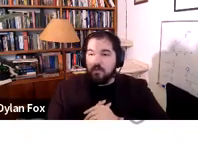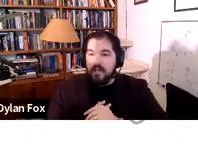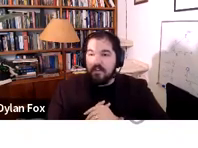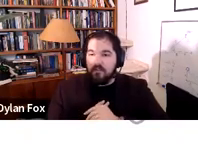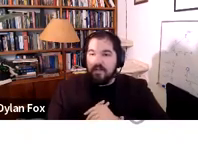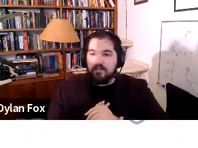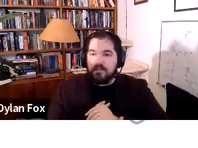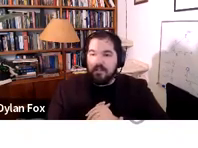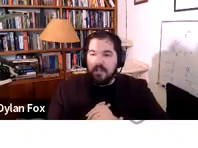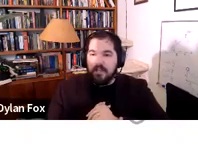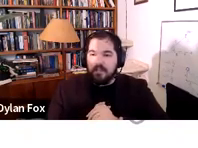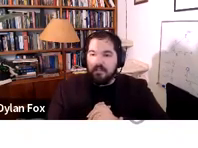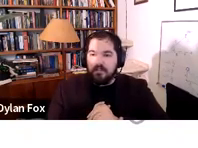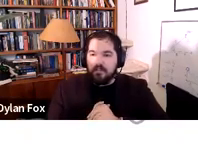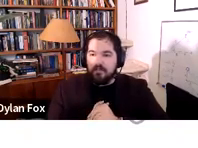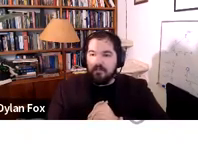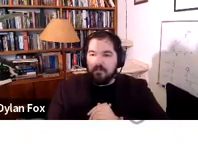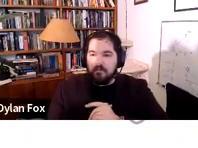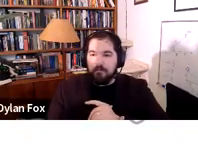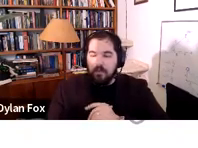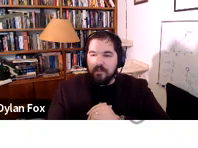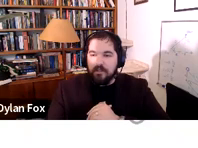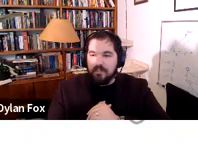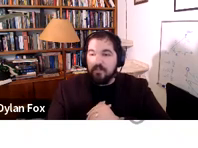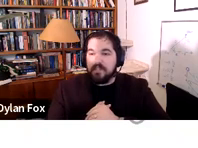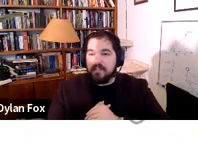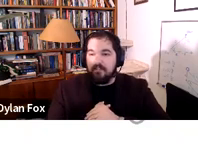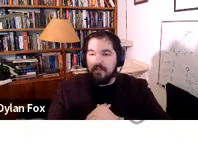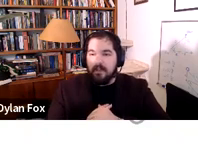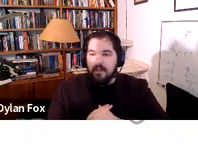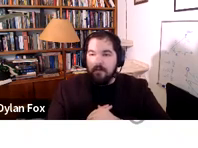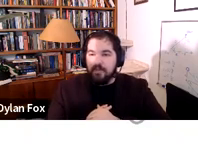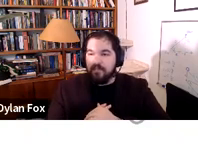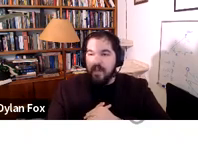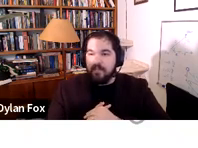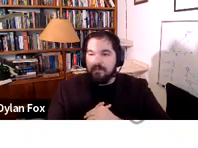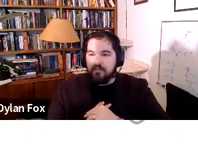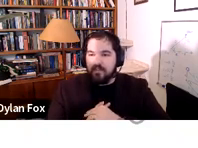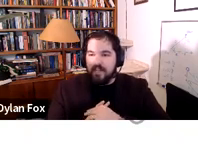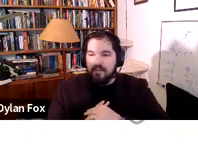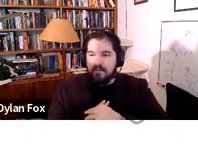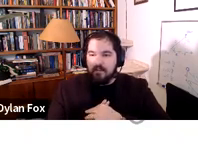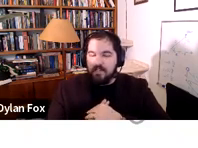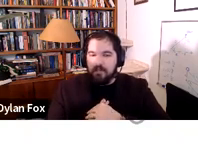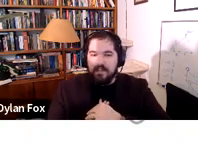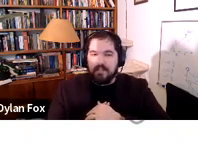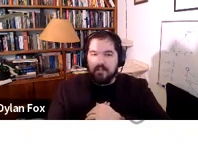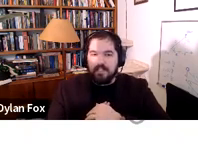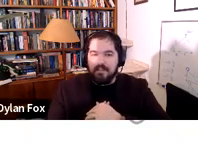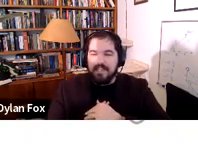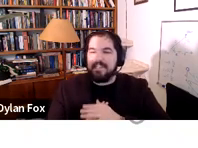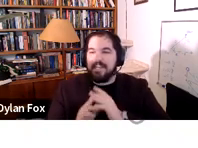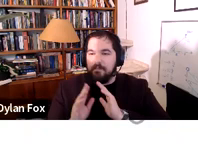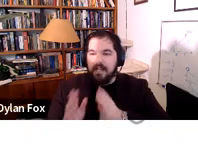individual content creators to use this stuff. But for that, we need to make sure that, you know, these plugins